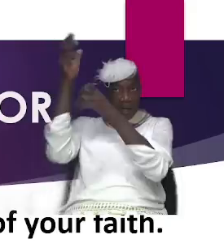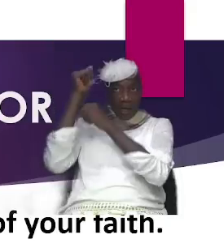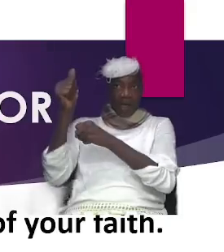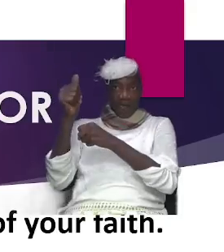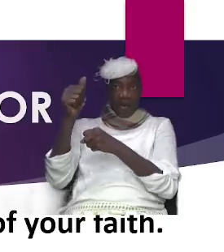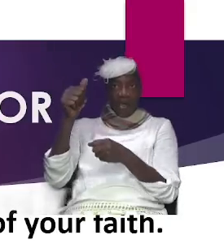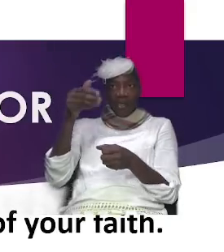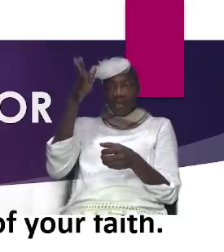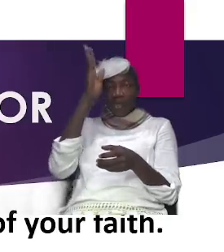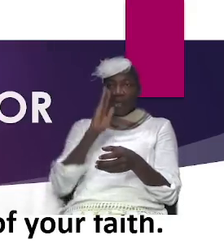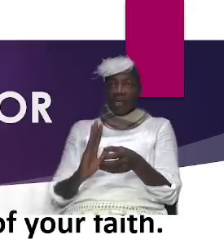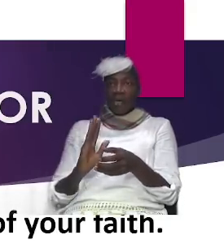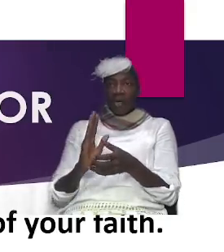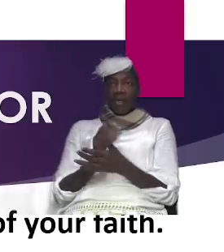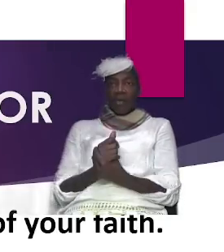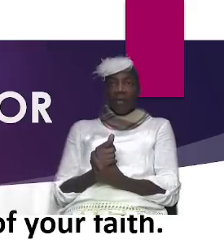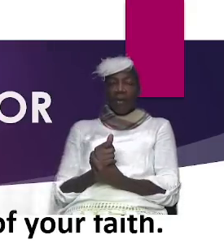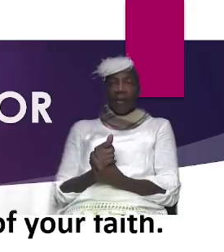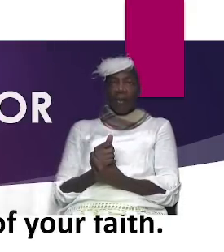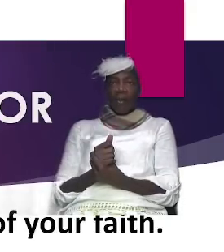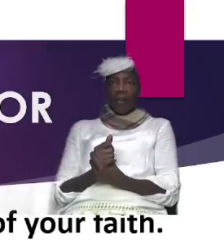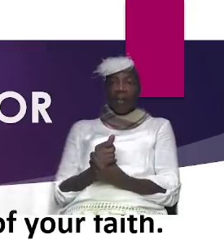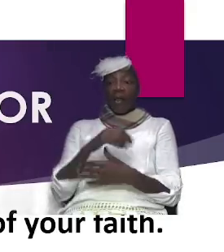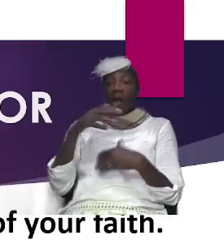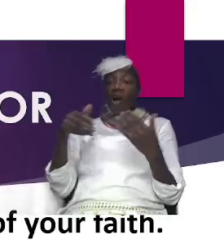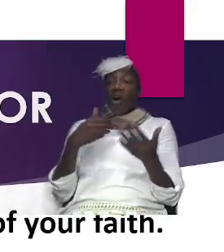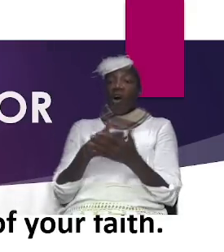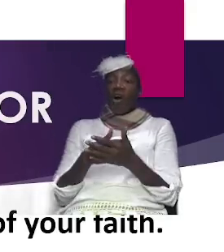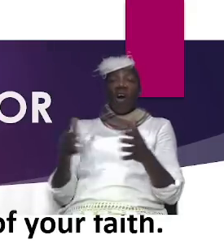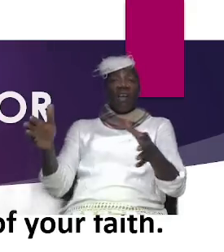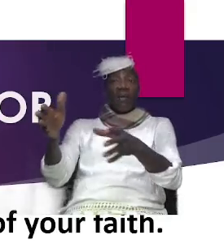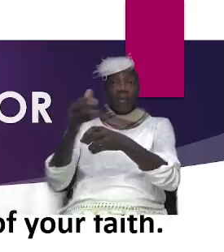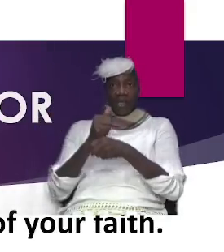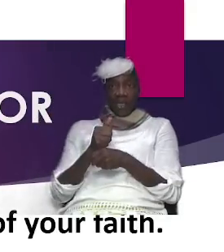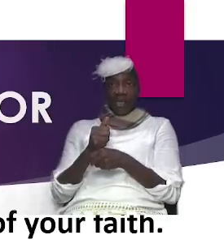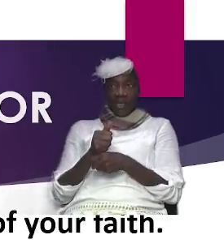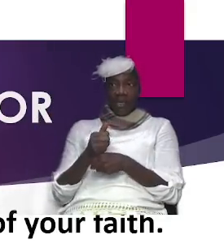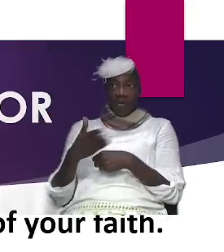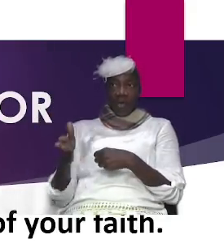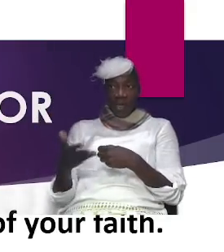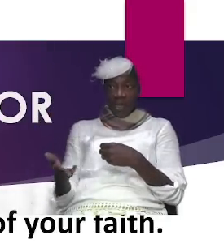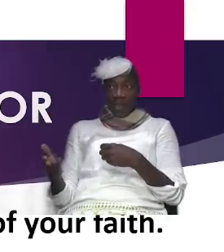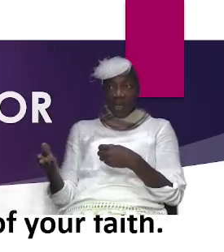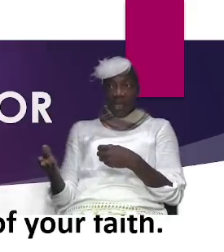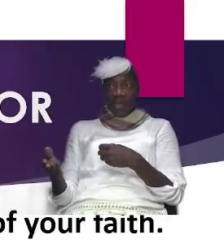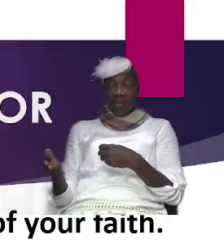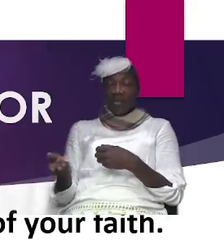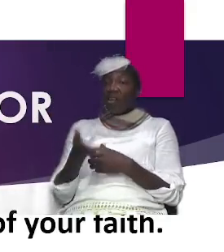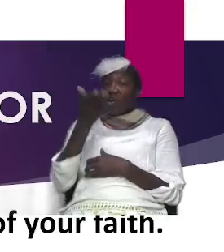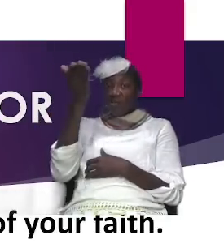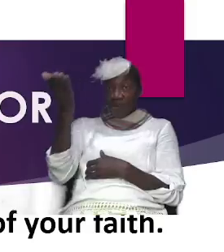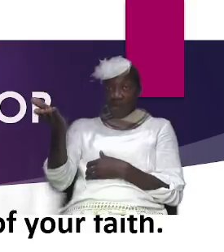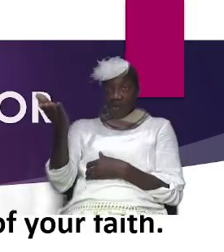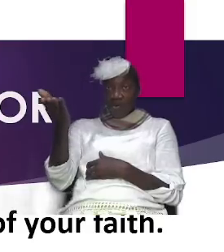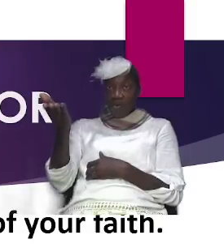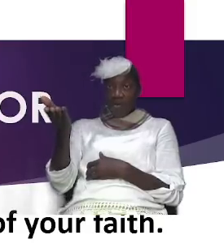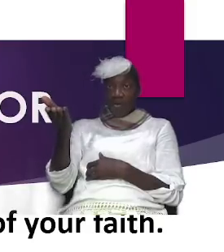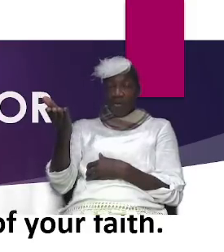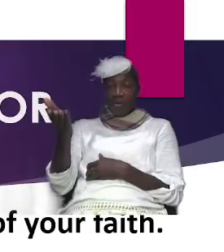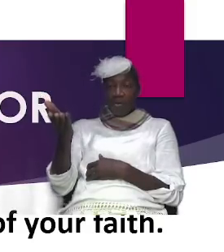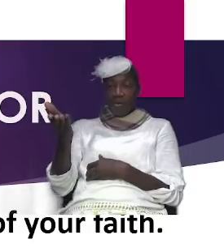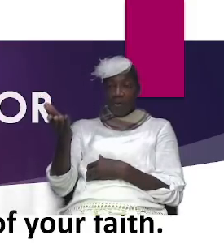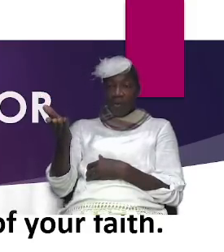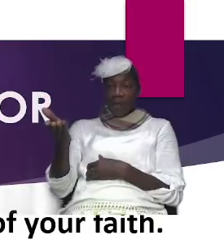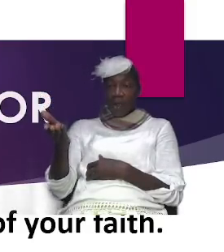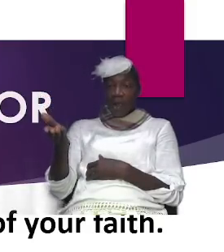God. So Paul was saying to the Hebrews, in all that they're taking away things that belong to you, in all that they're taking you and locking you up, in all